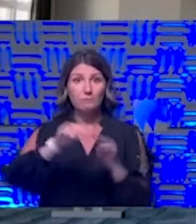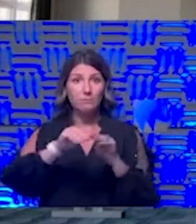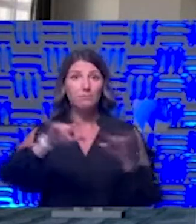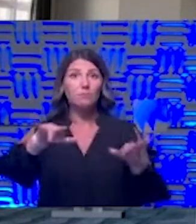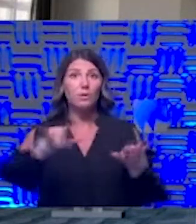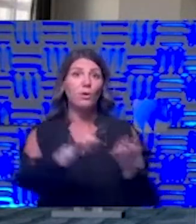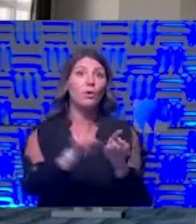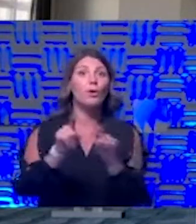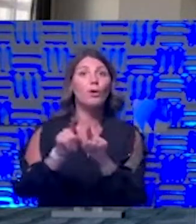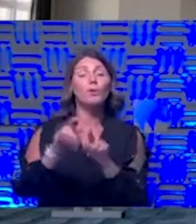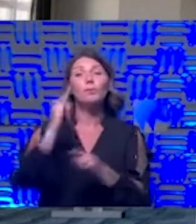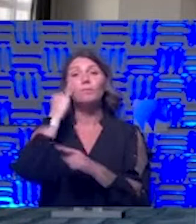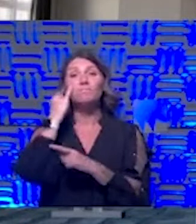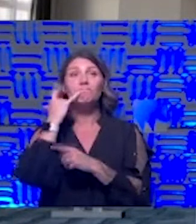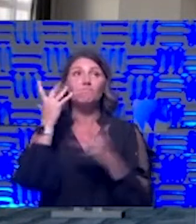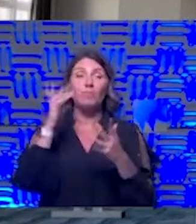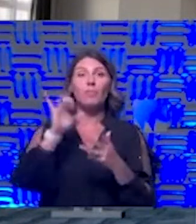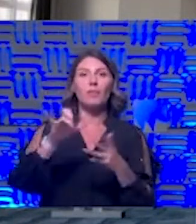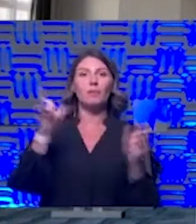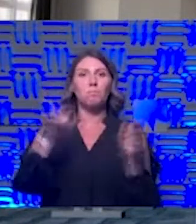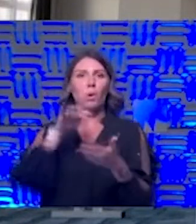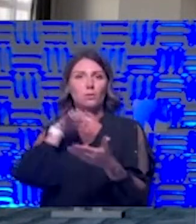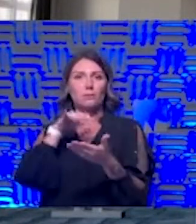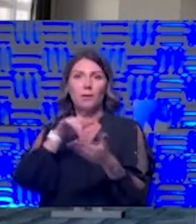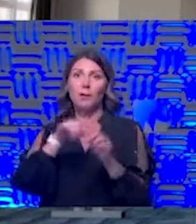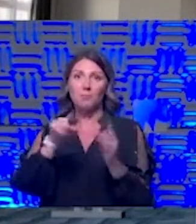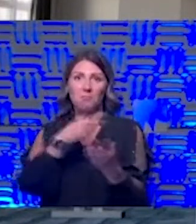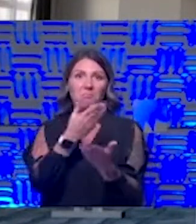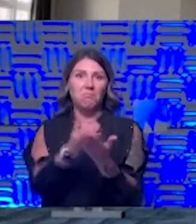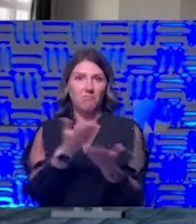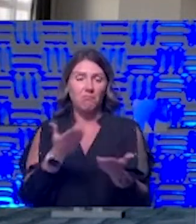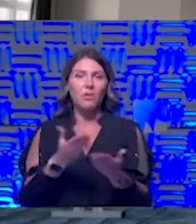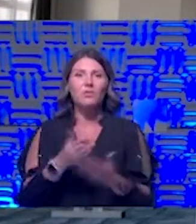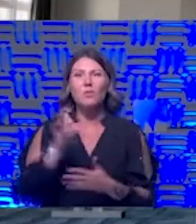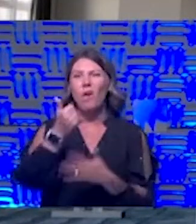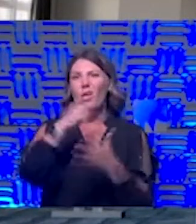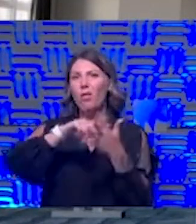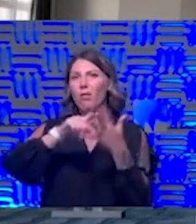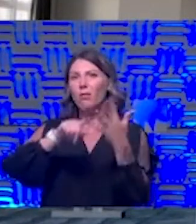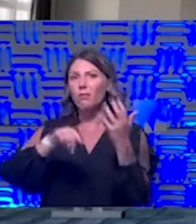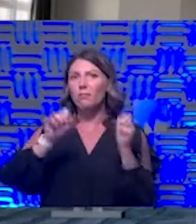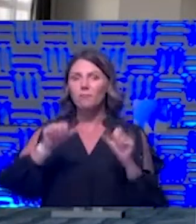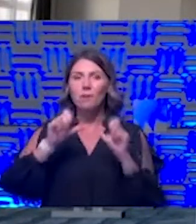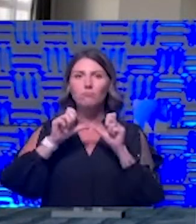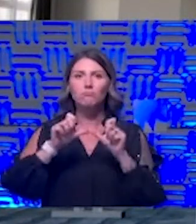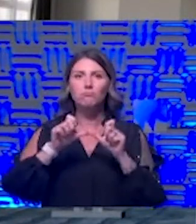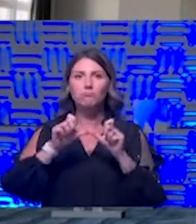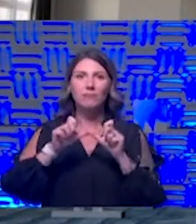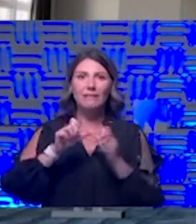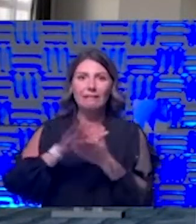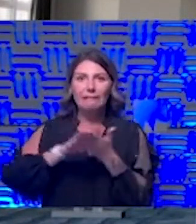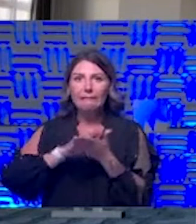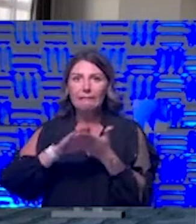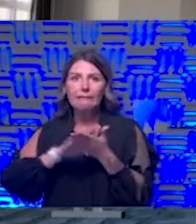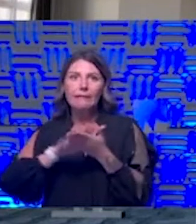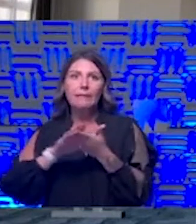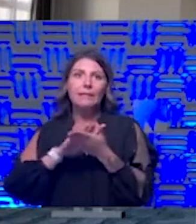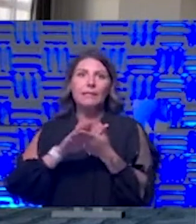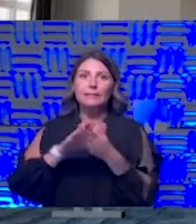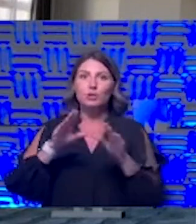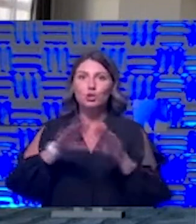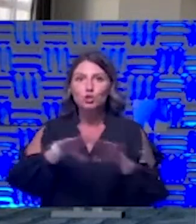It's a small study, but it's plausible for sure. So those are other things you can do. Continue to clean the high-touch surfaces. Continue to have